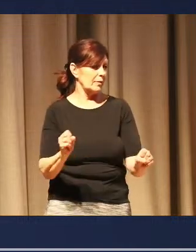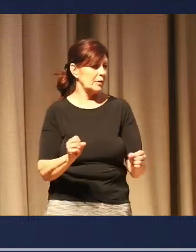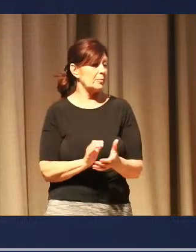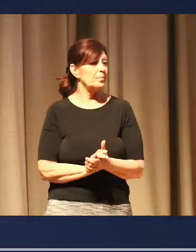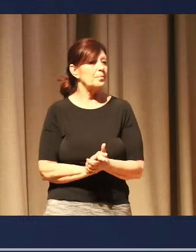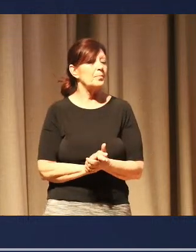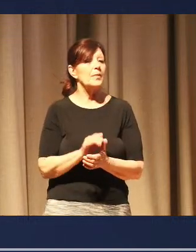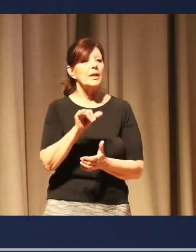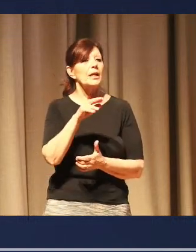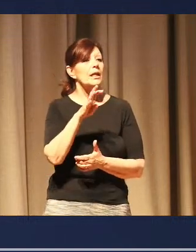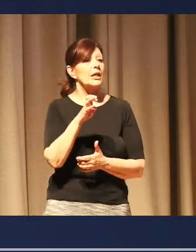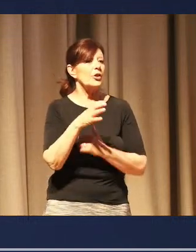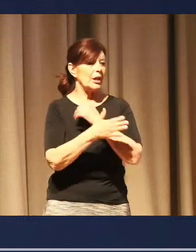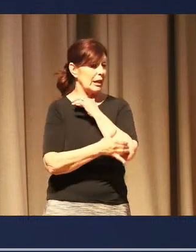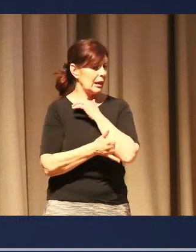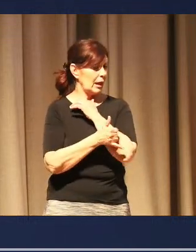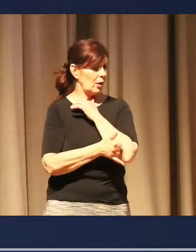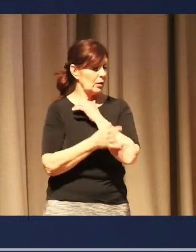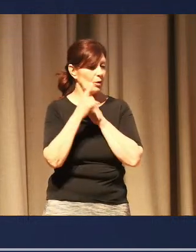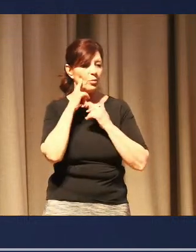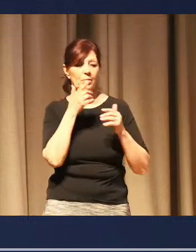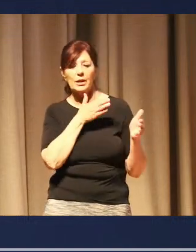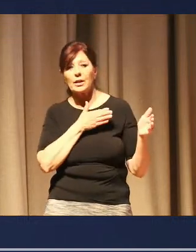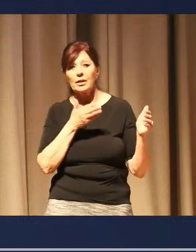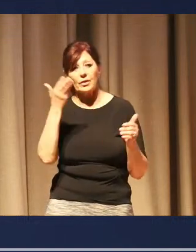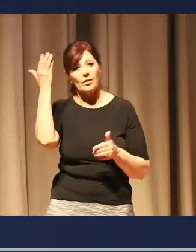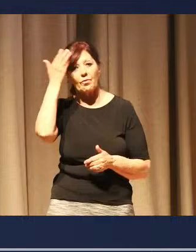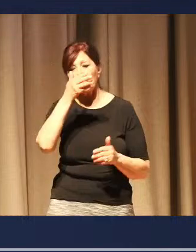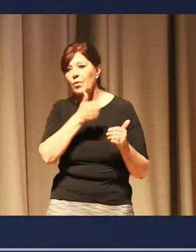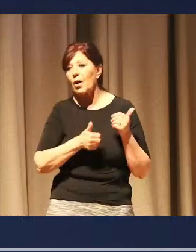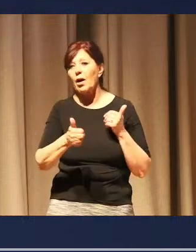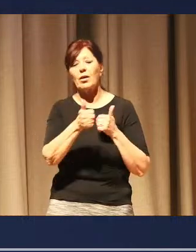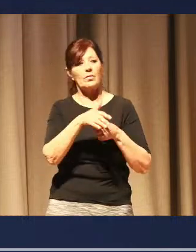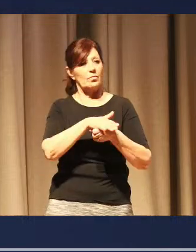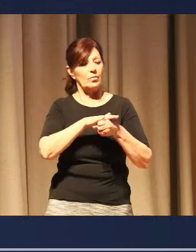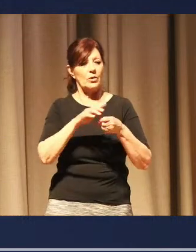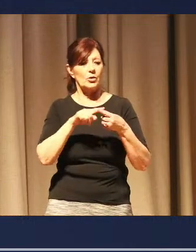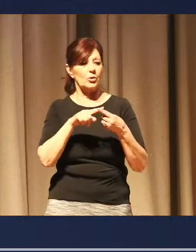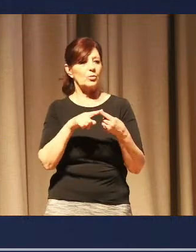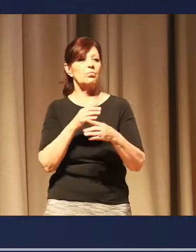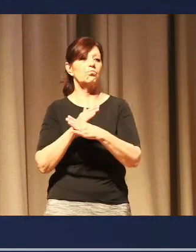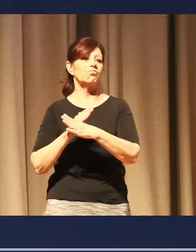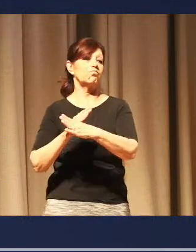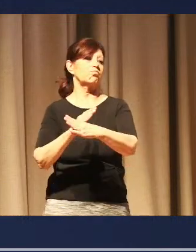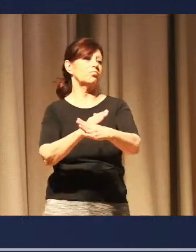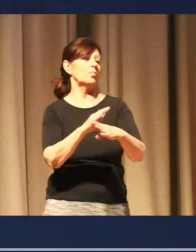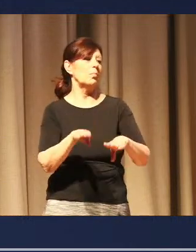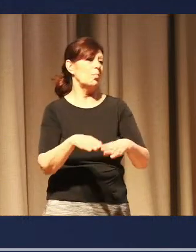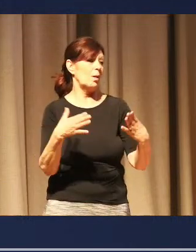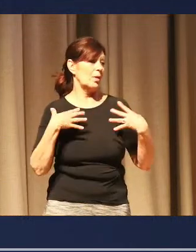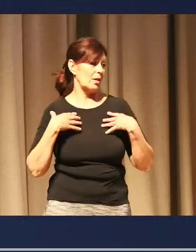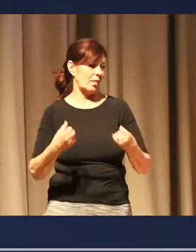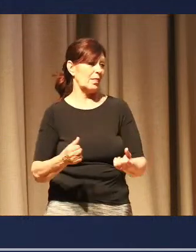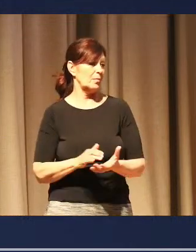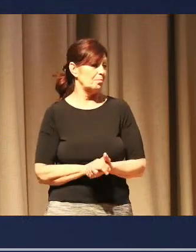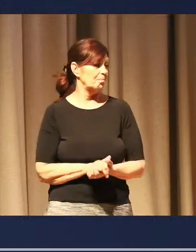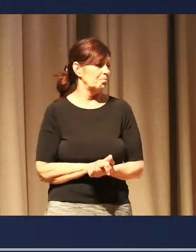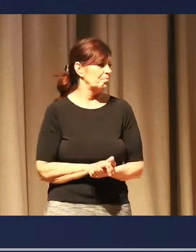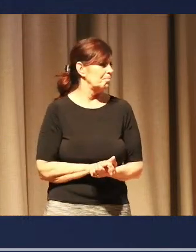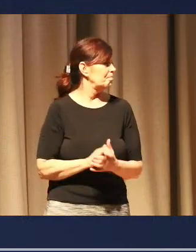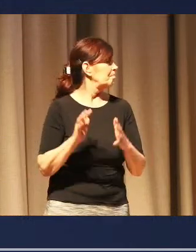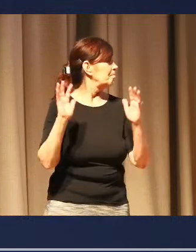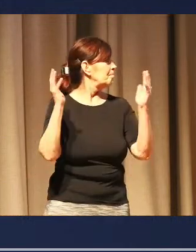Erie County will be at the forefront of the local push to safeguard public health.